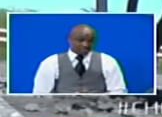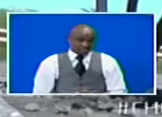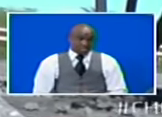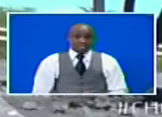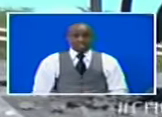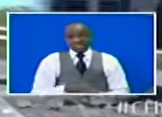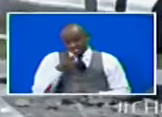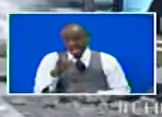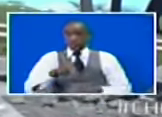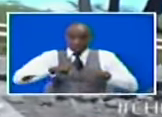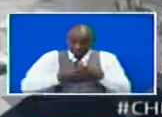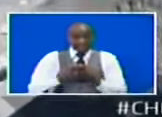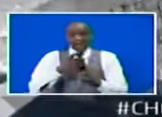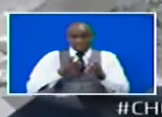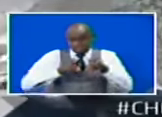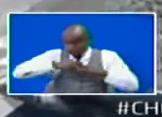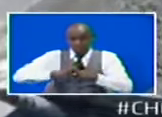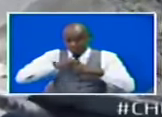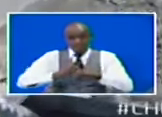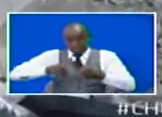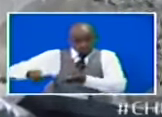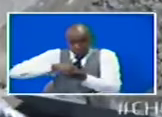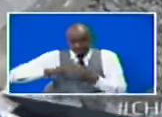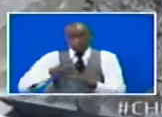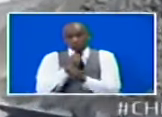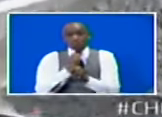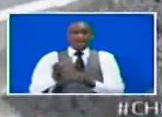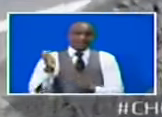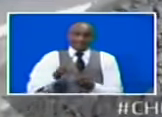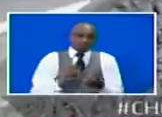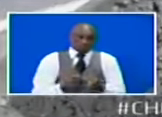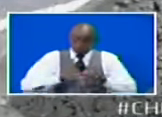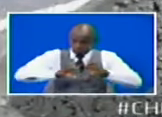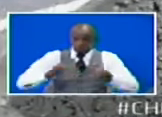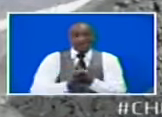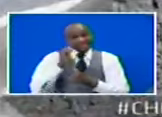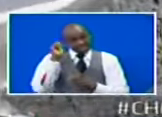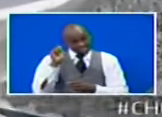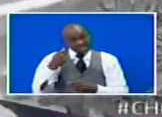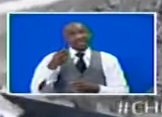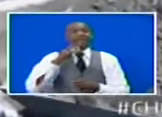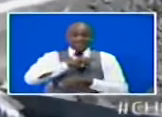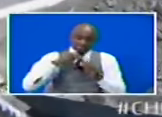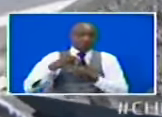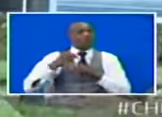So far, construction along the accident scene on the busy highway has commenced with the Kenyan National Highway Authority elevating